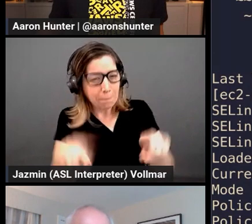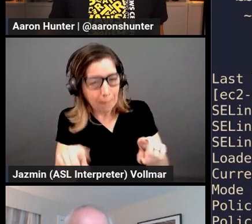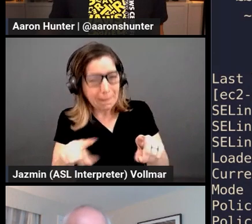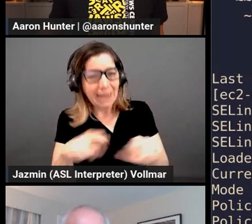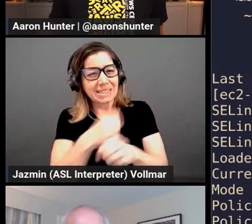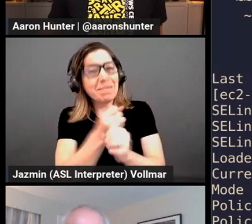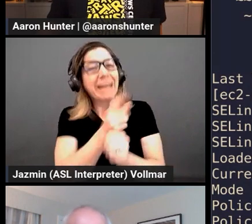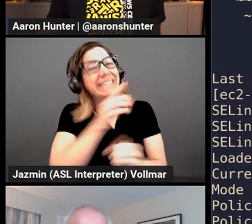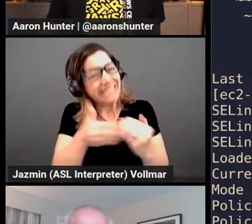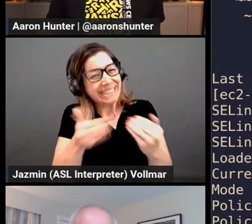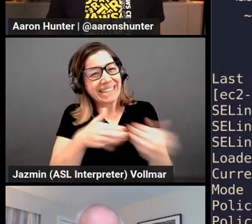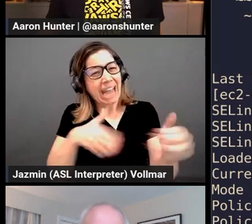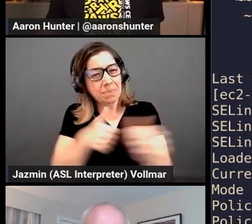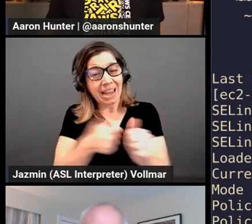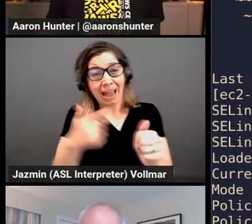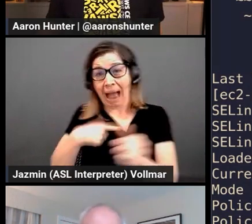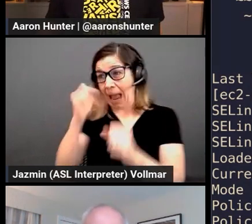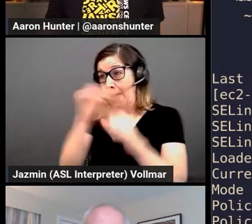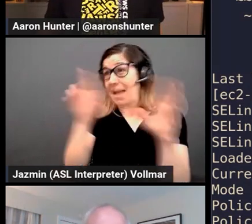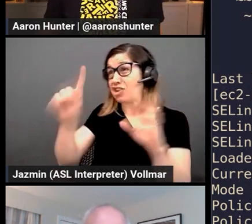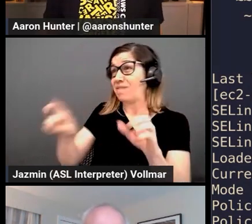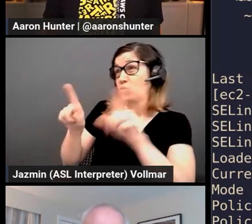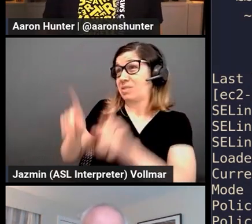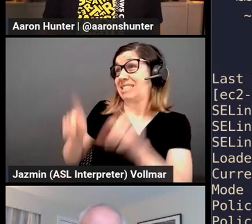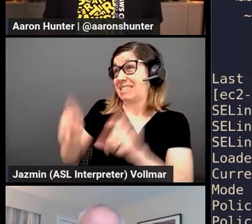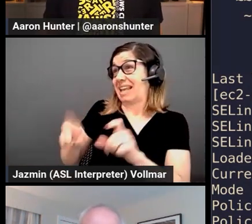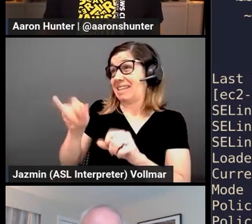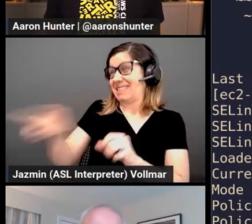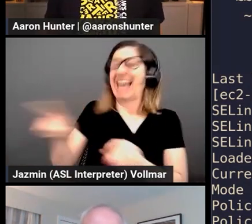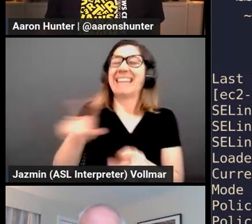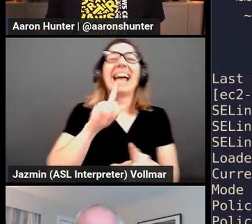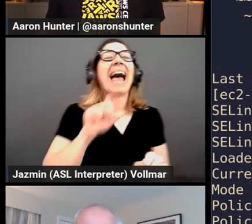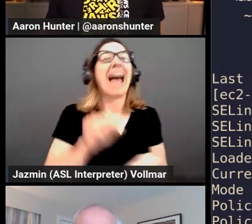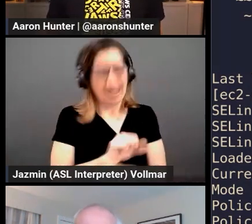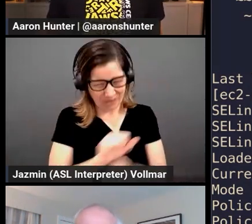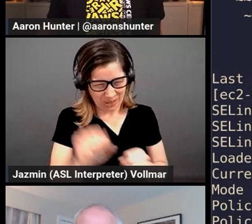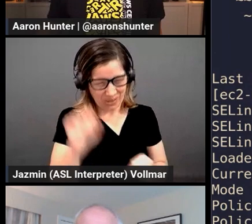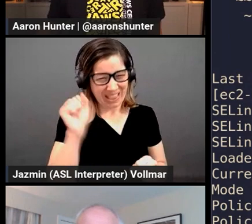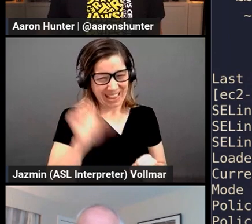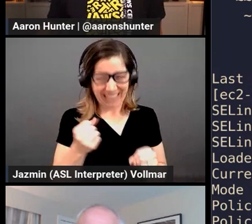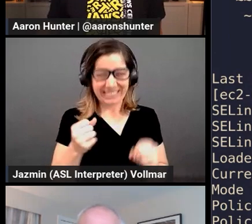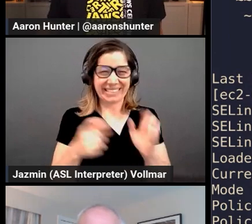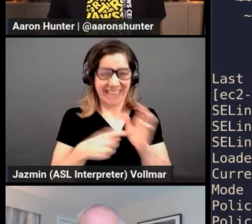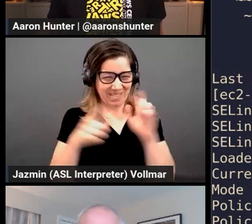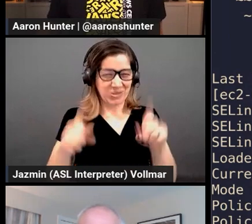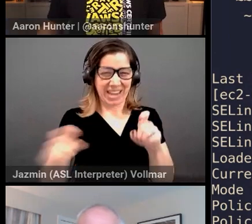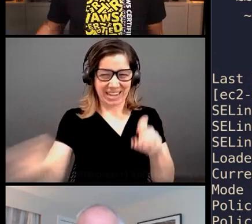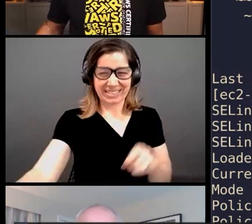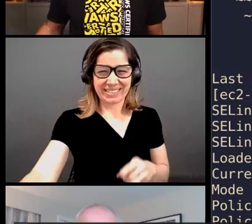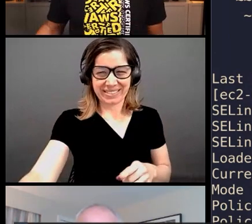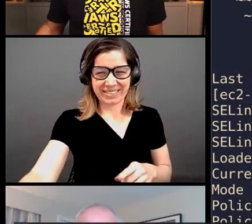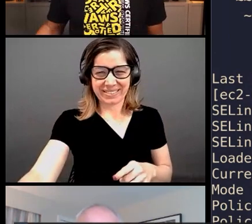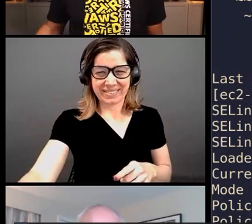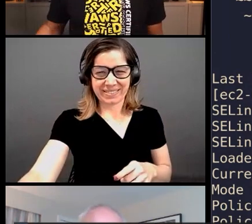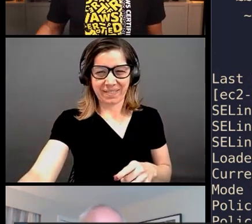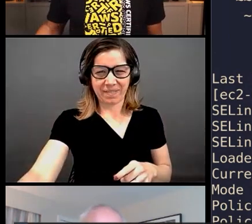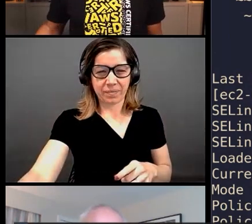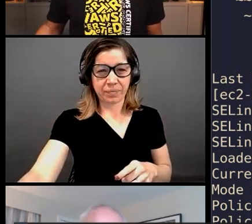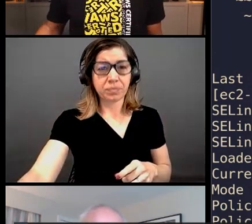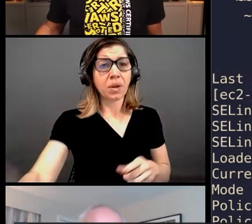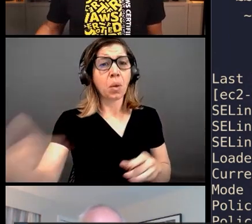easy to opt in. I'd imagine you need some testing before you turn that. Absolutely. Yes. Yep. Right. Absolutely. We had a question Yeah. come in on